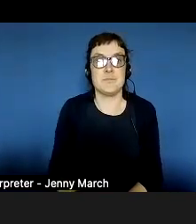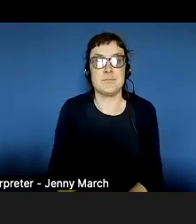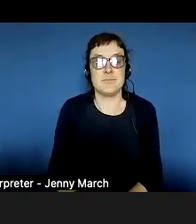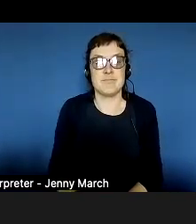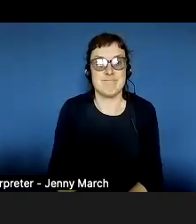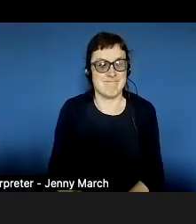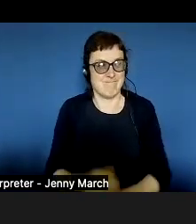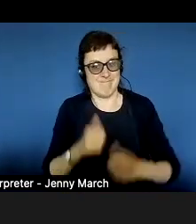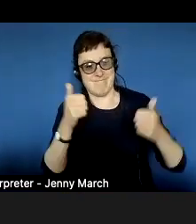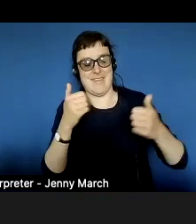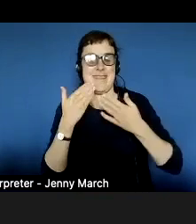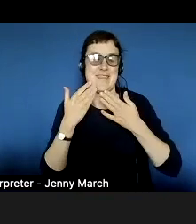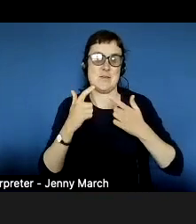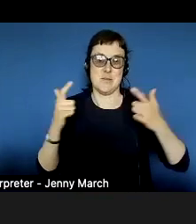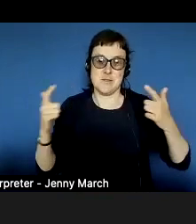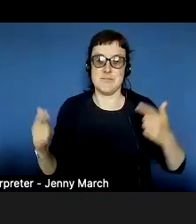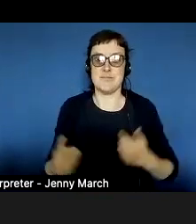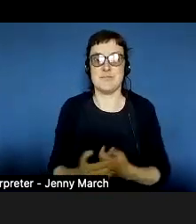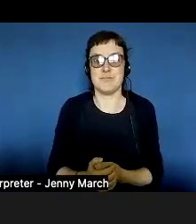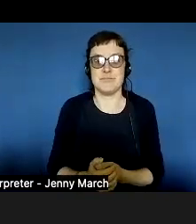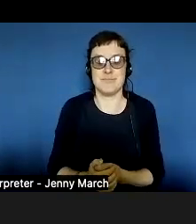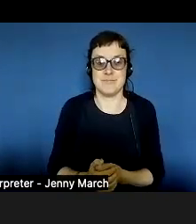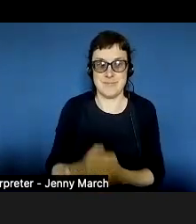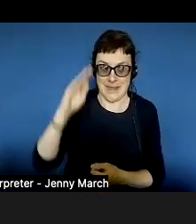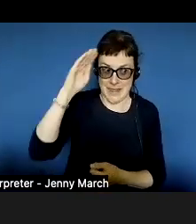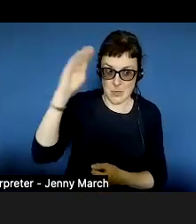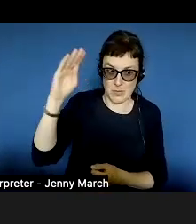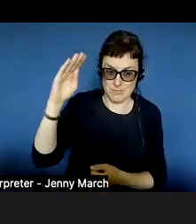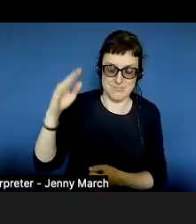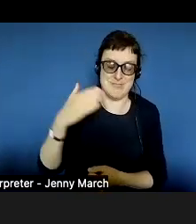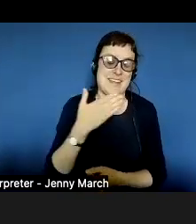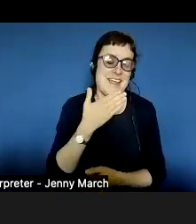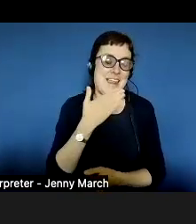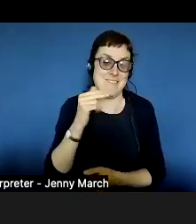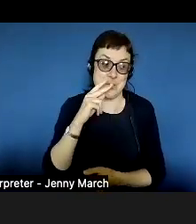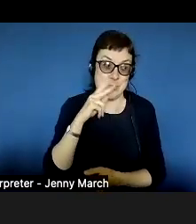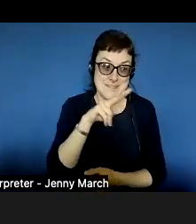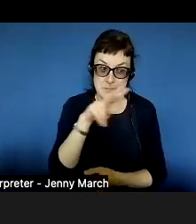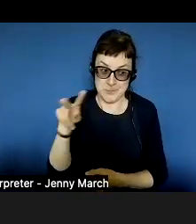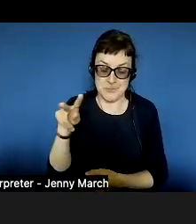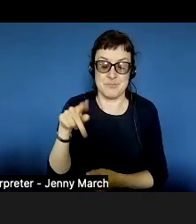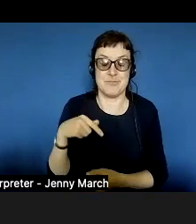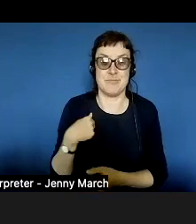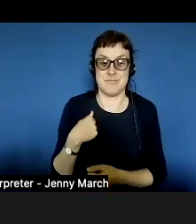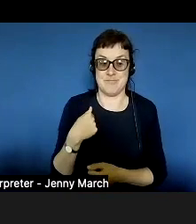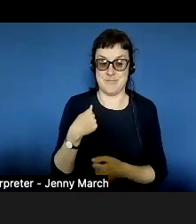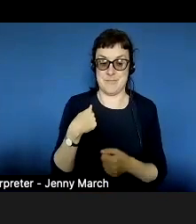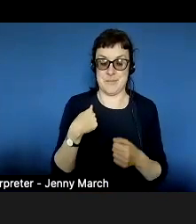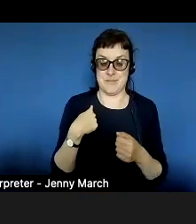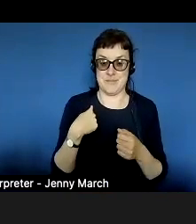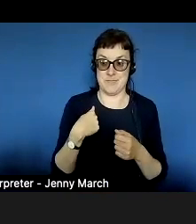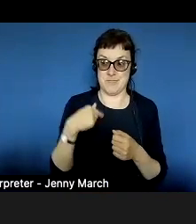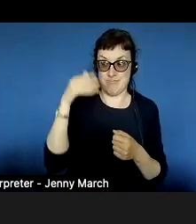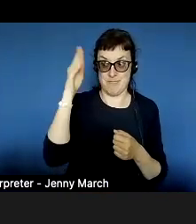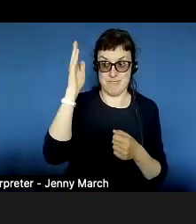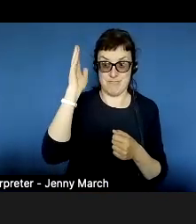Brilliant. Thank you very much. Hello, everyone. It's lovely to see you all. I am speaking to